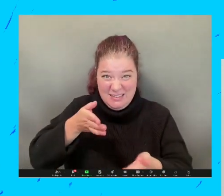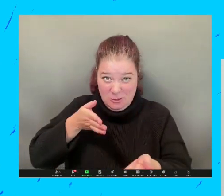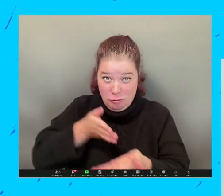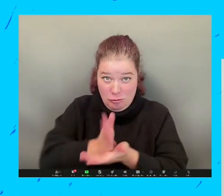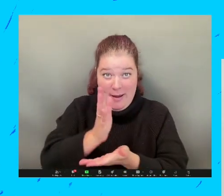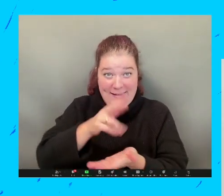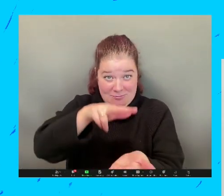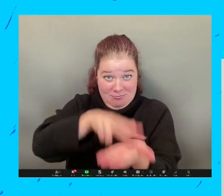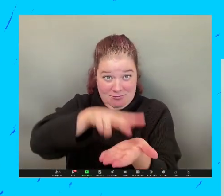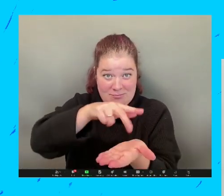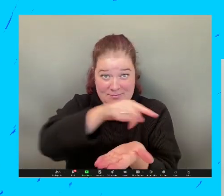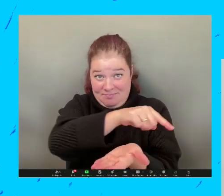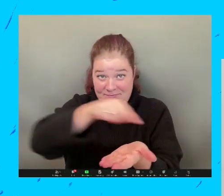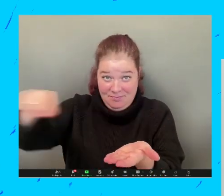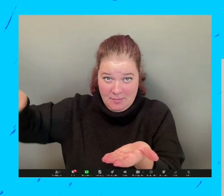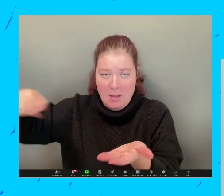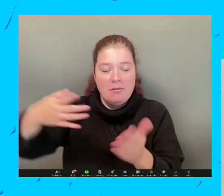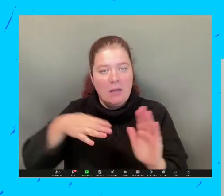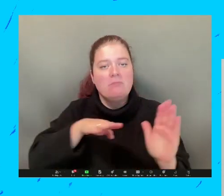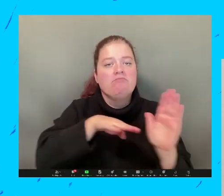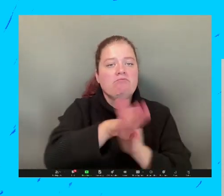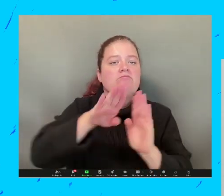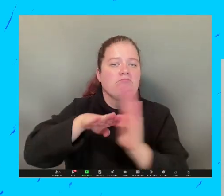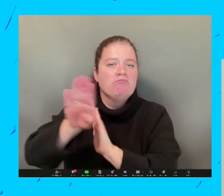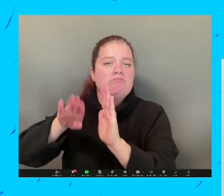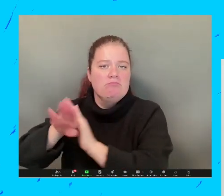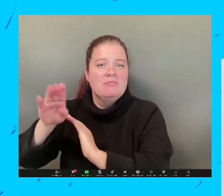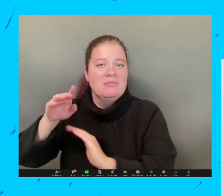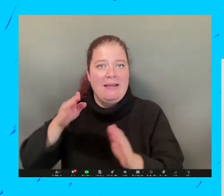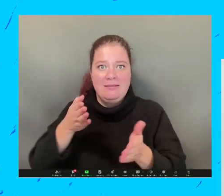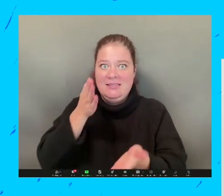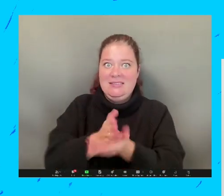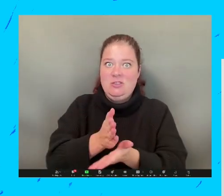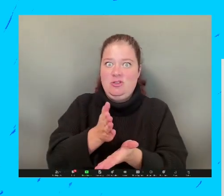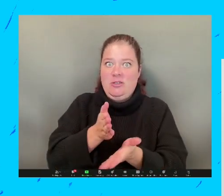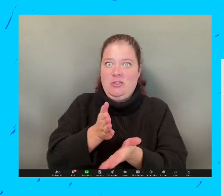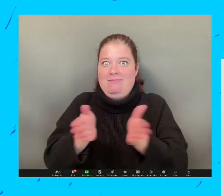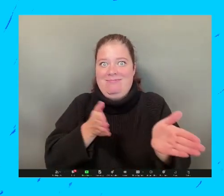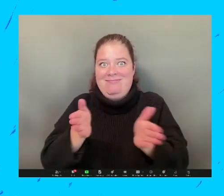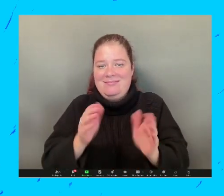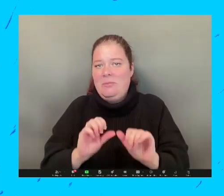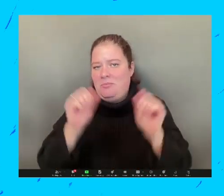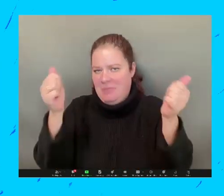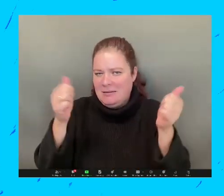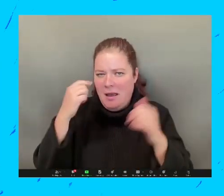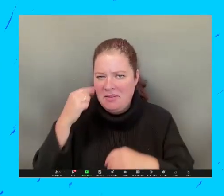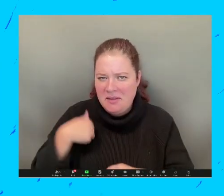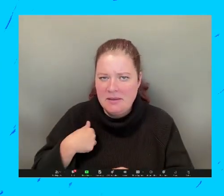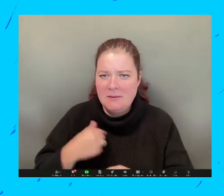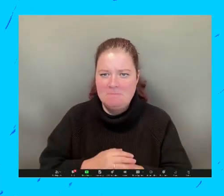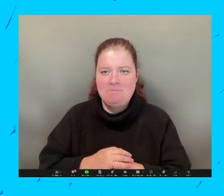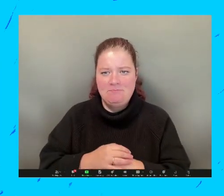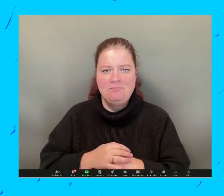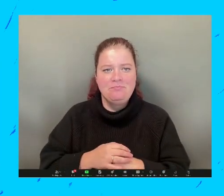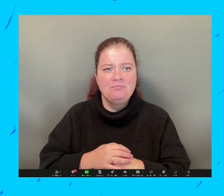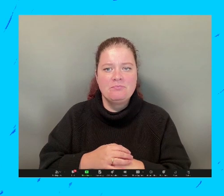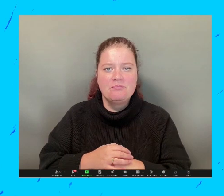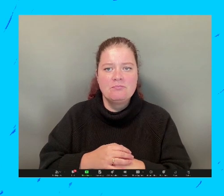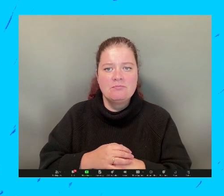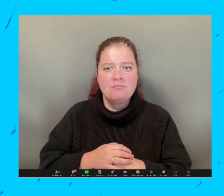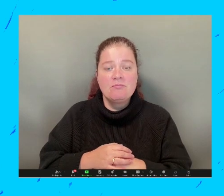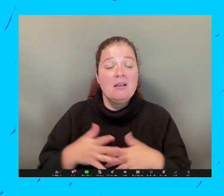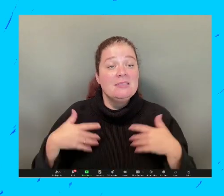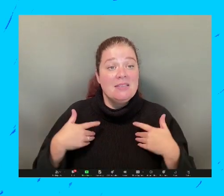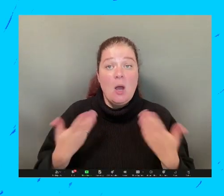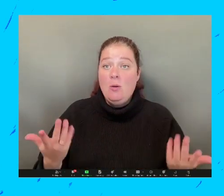and then they'll make better decisions. So with this being said and done, thank